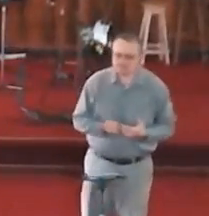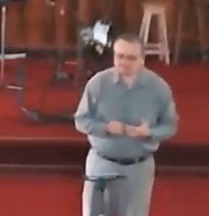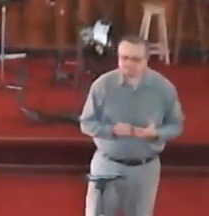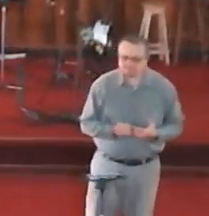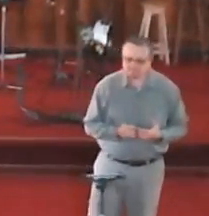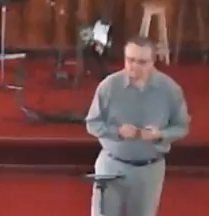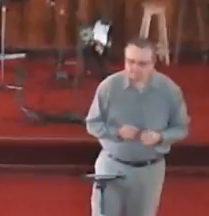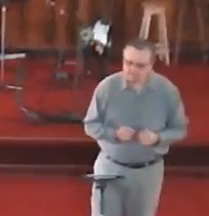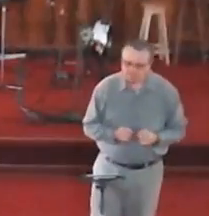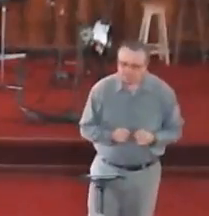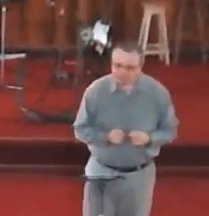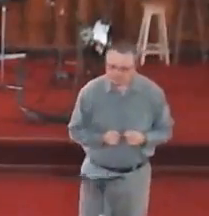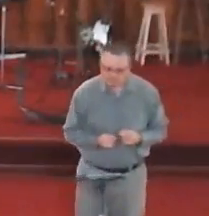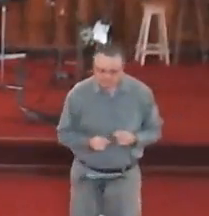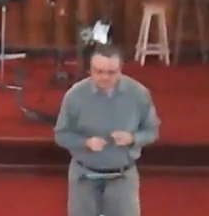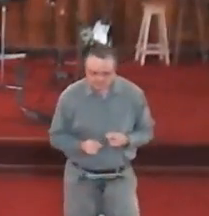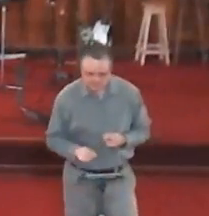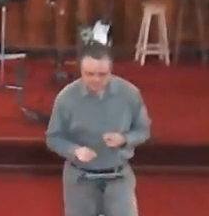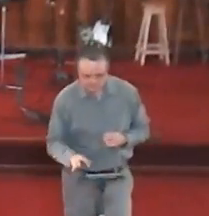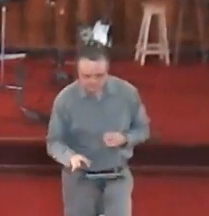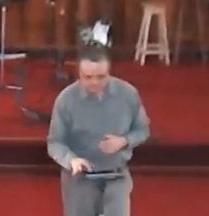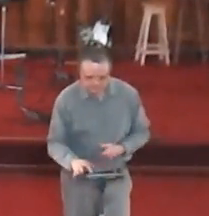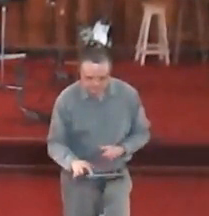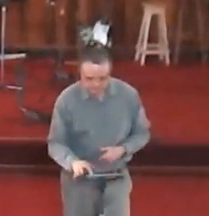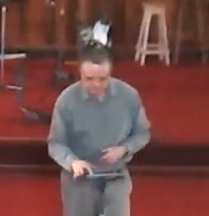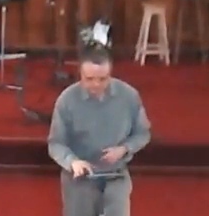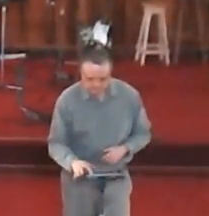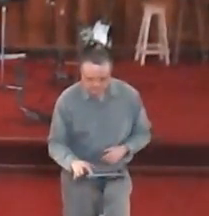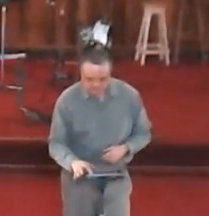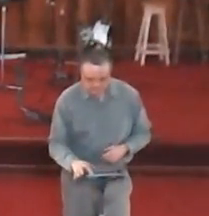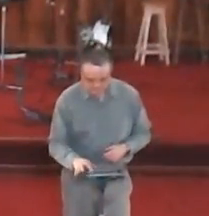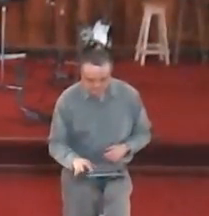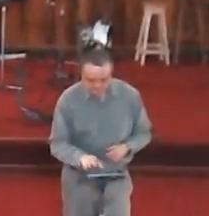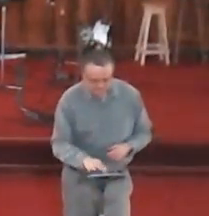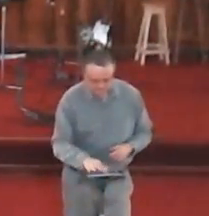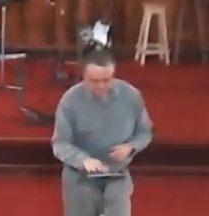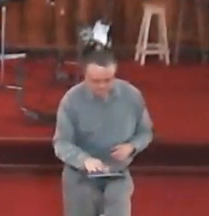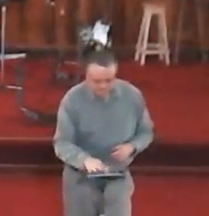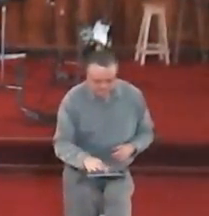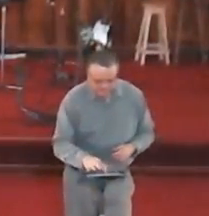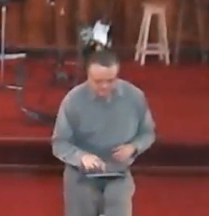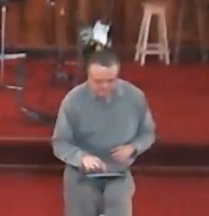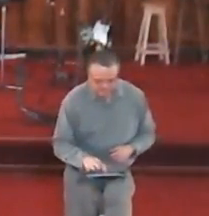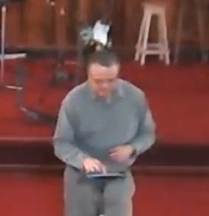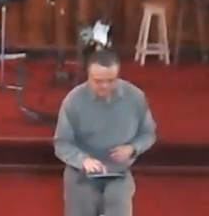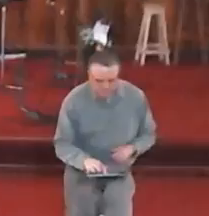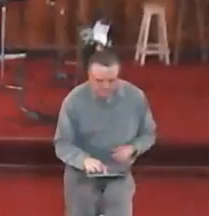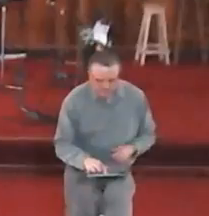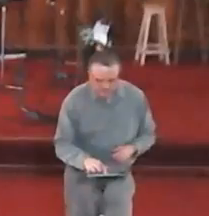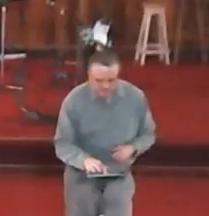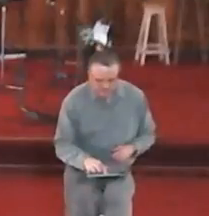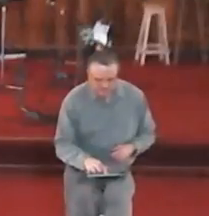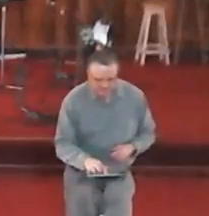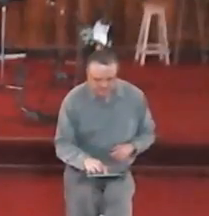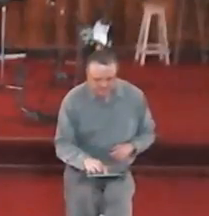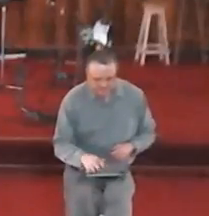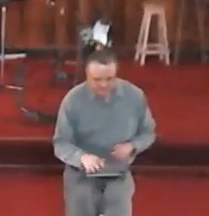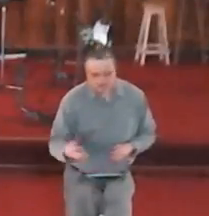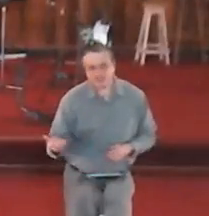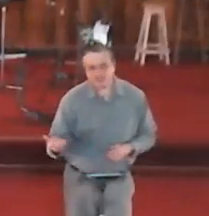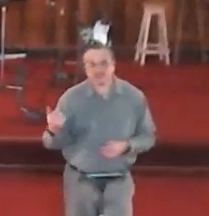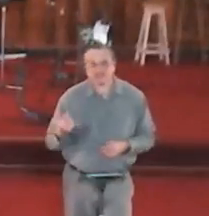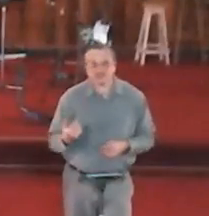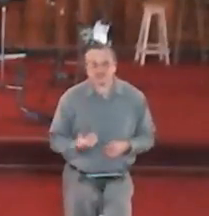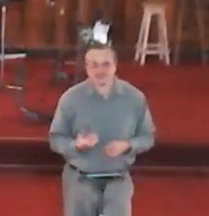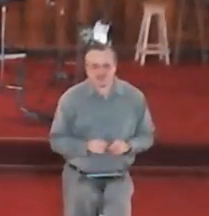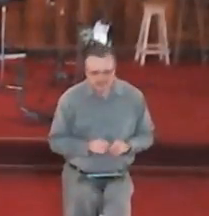especial. And we all went out of here encouraged to find positive ways of speaking words of encouragement and motivation to our families and to our children. Y